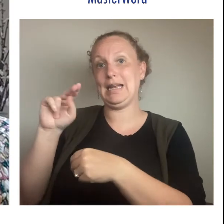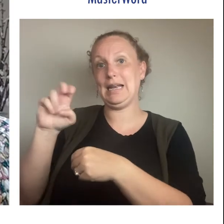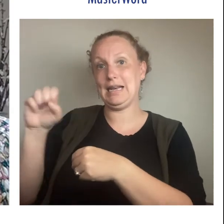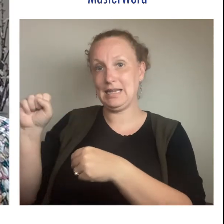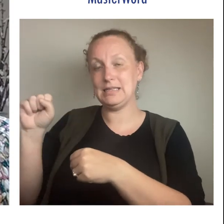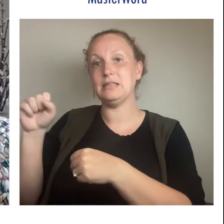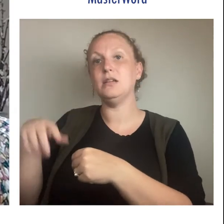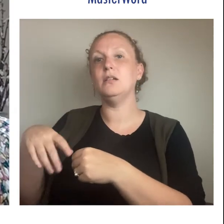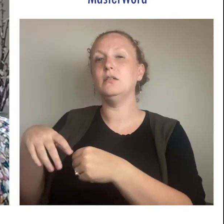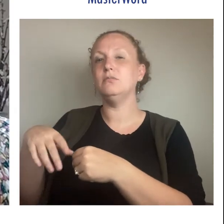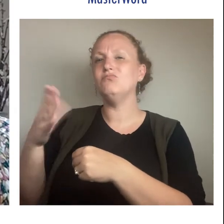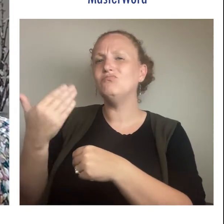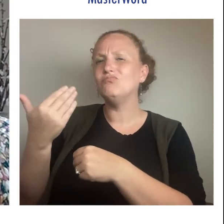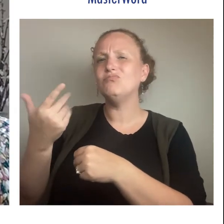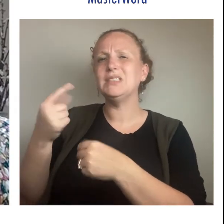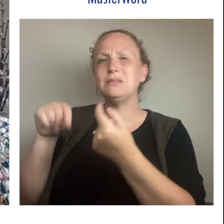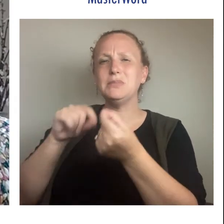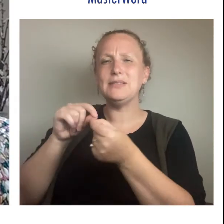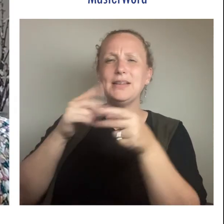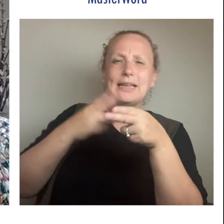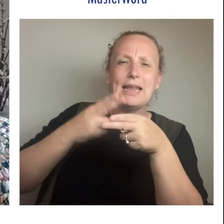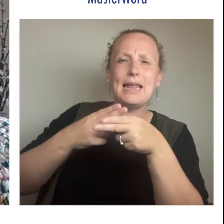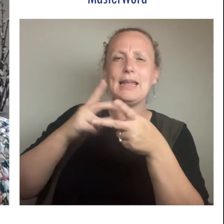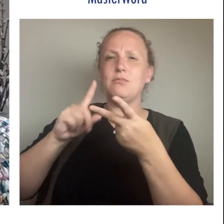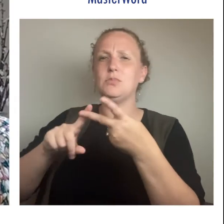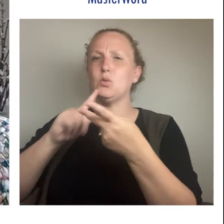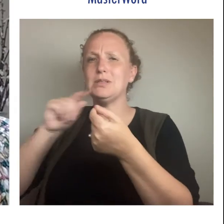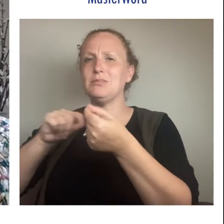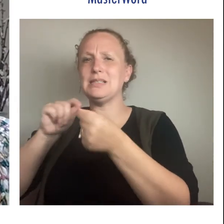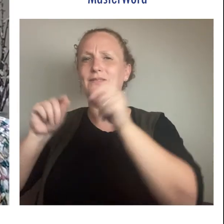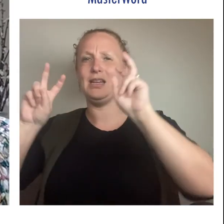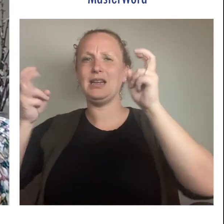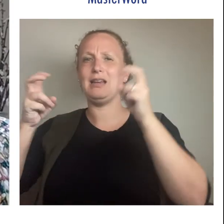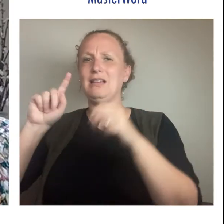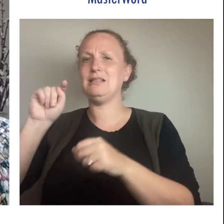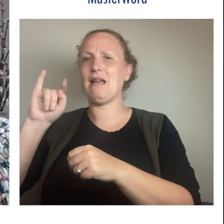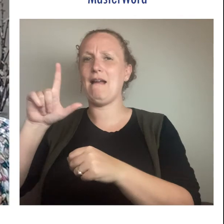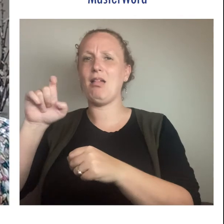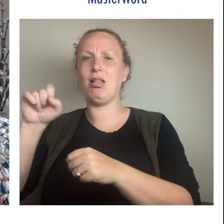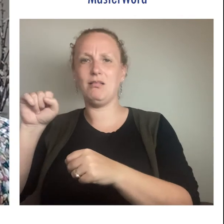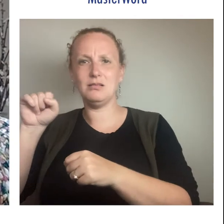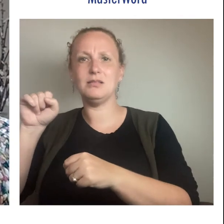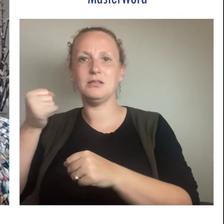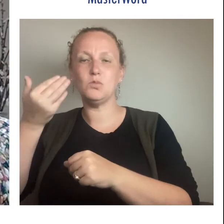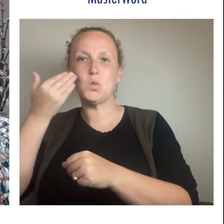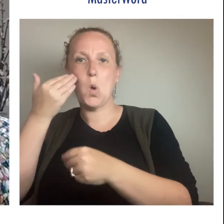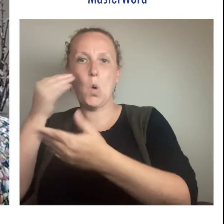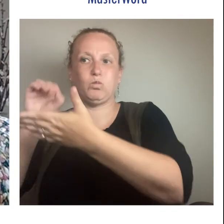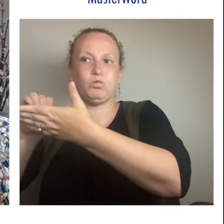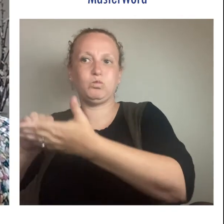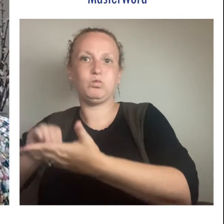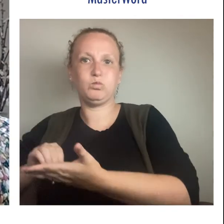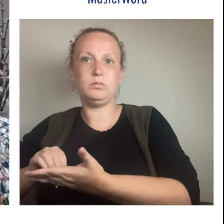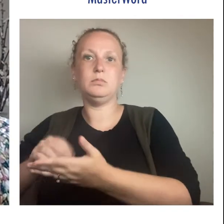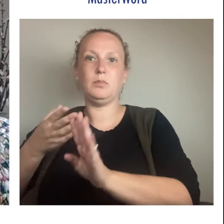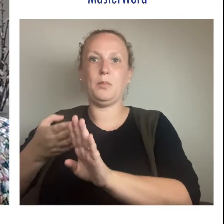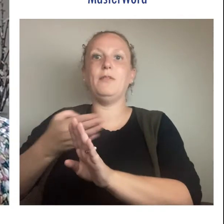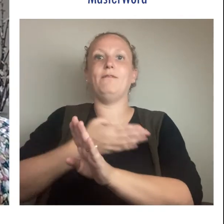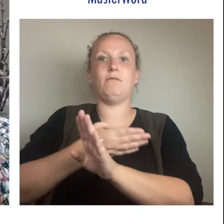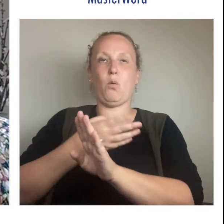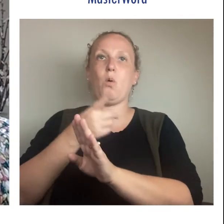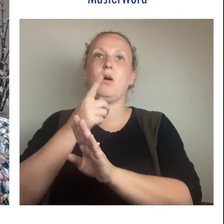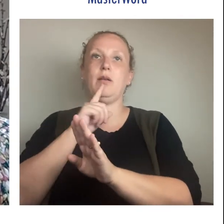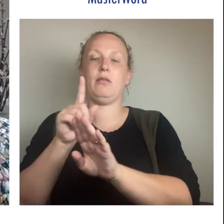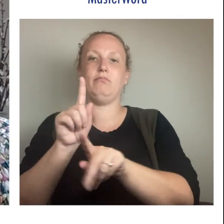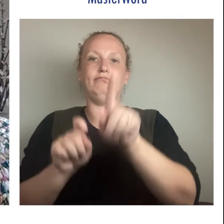and official titles that may be unfamiliar beforehand, before the actual prep